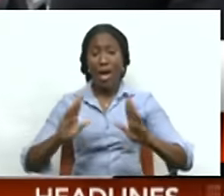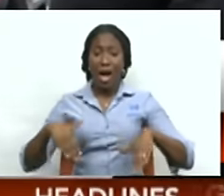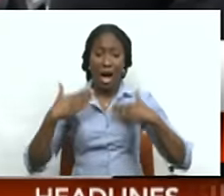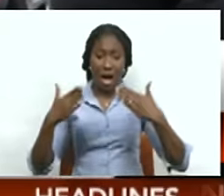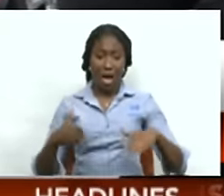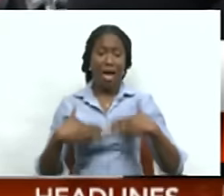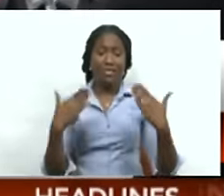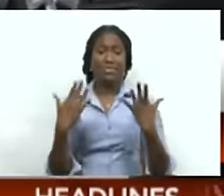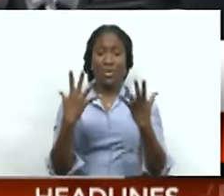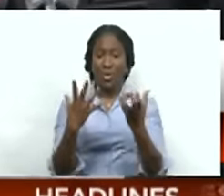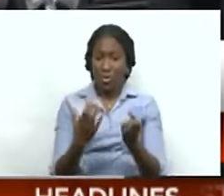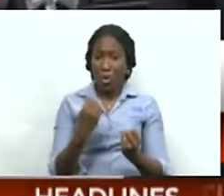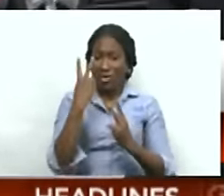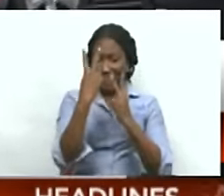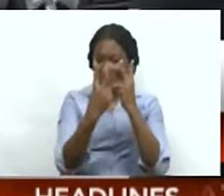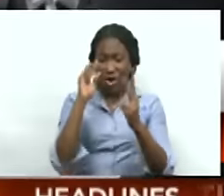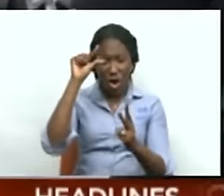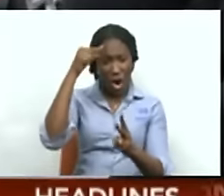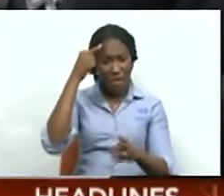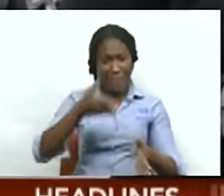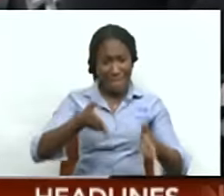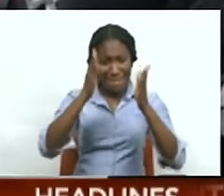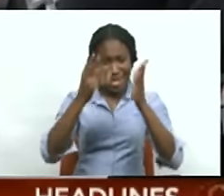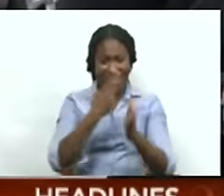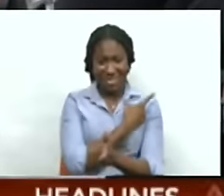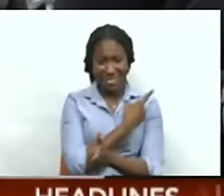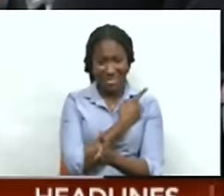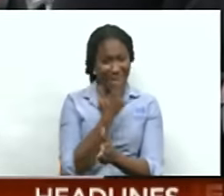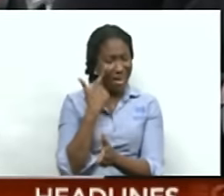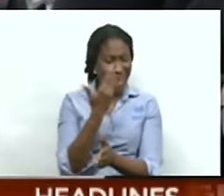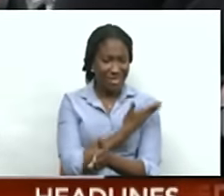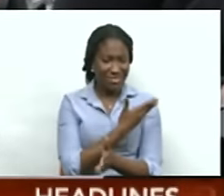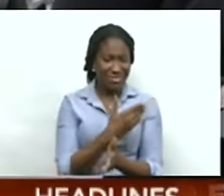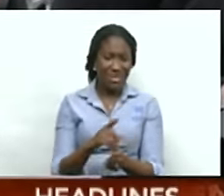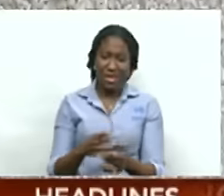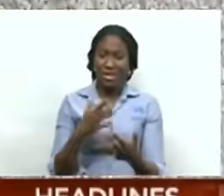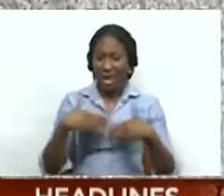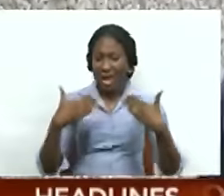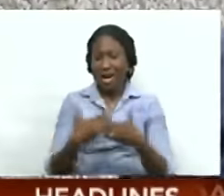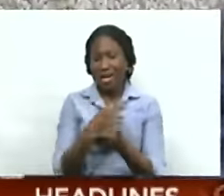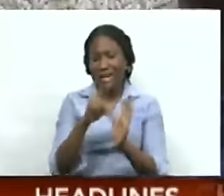this. As many say, it's been a long time coming. I feel good about it